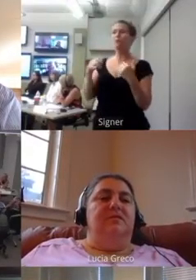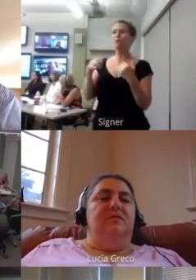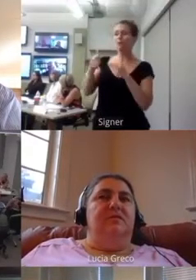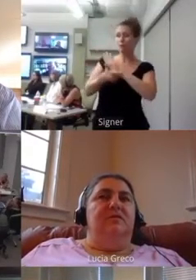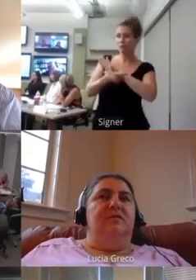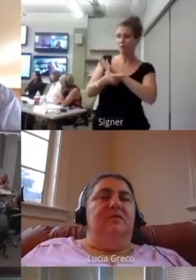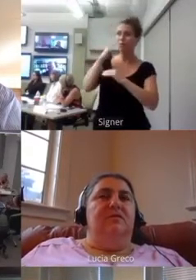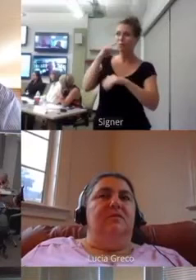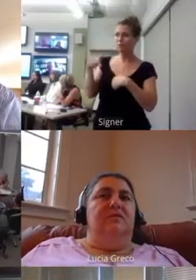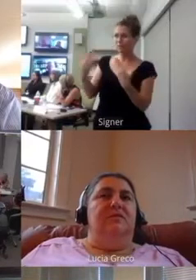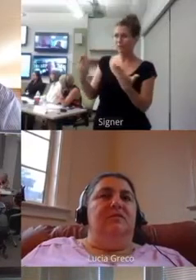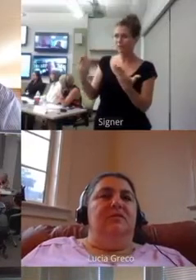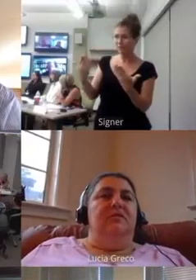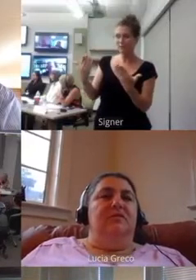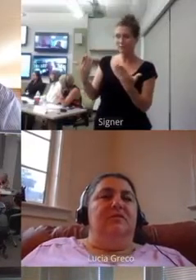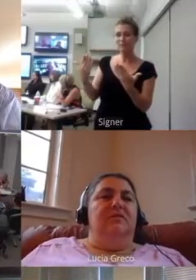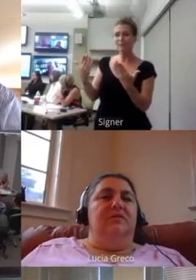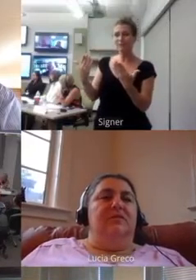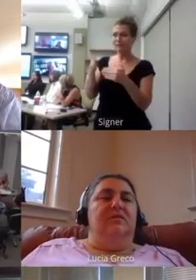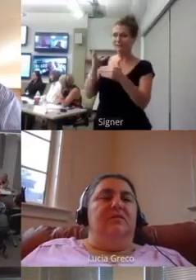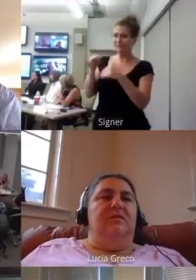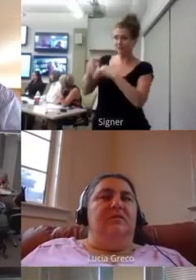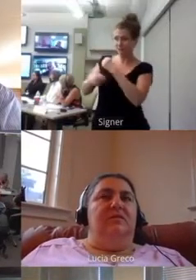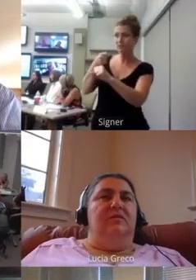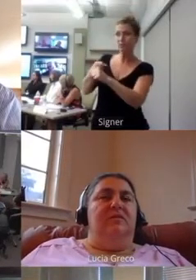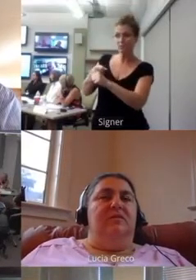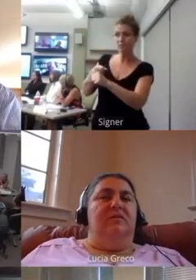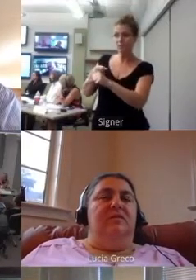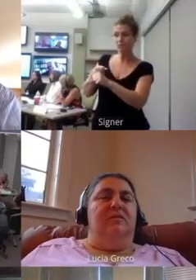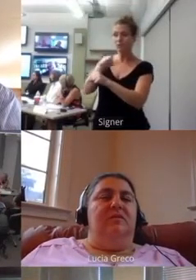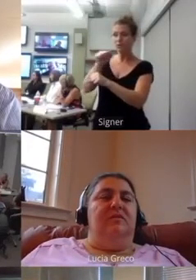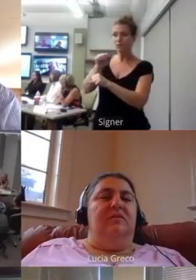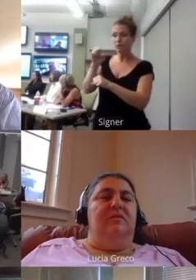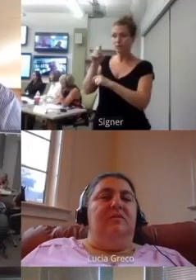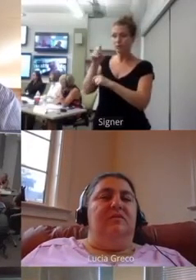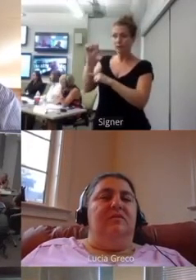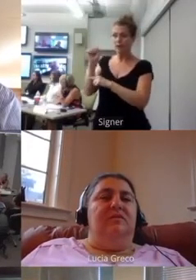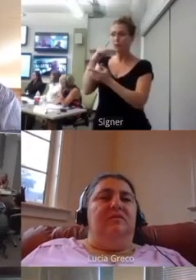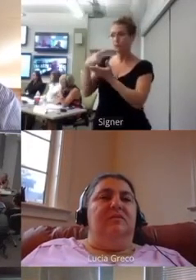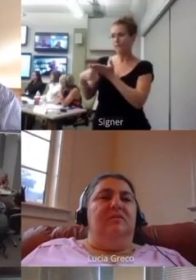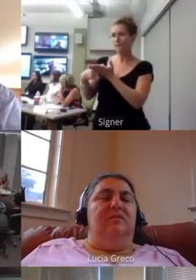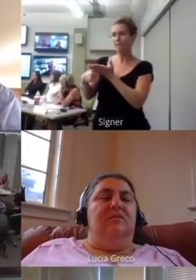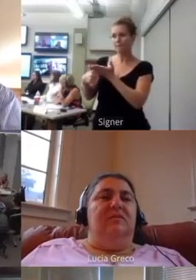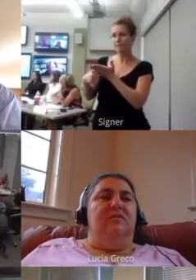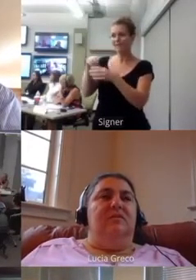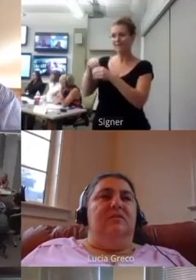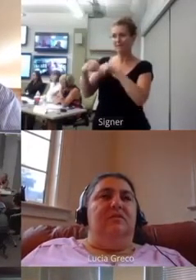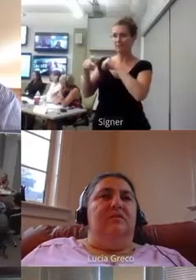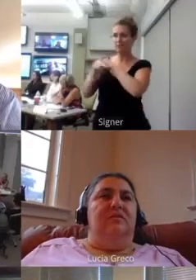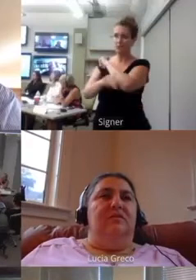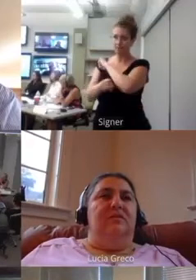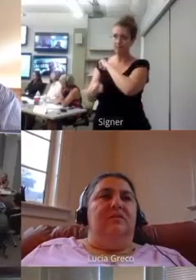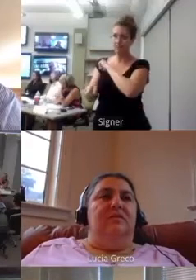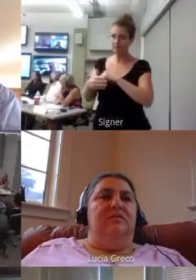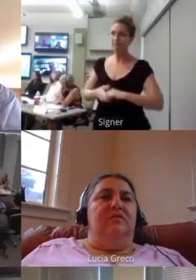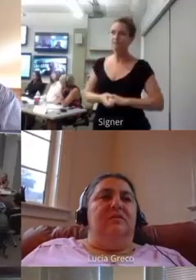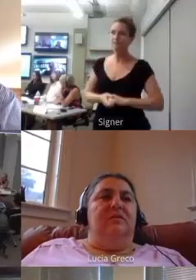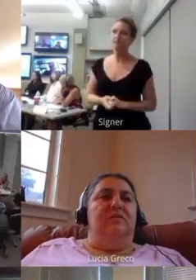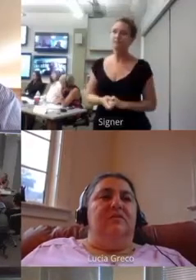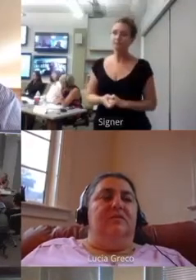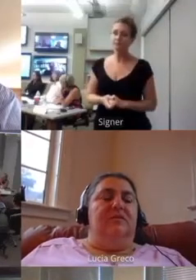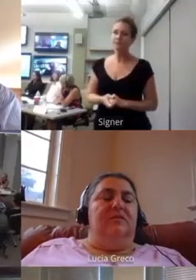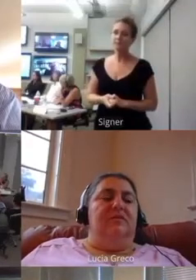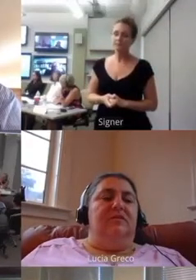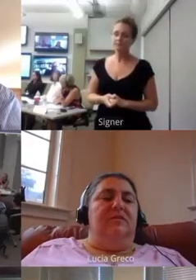deliver at the end of this year or early next for debate in Parliament. For